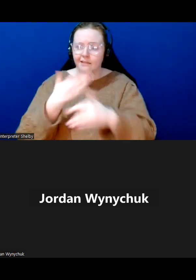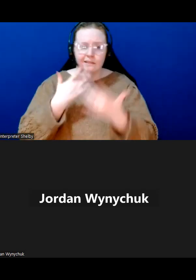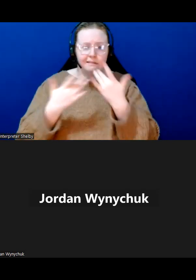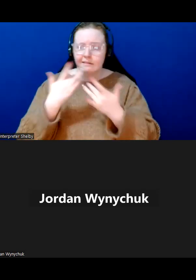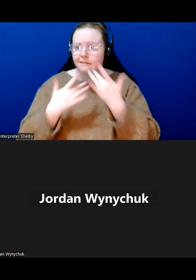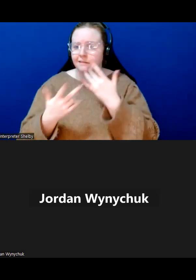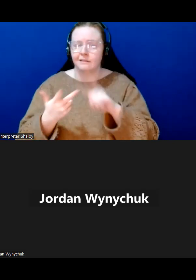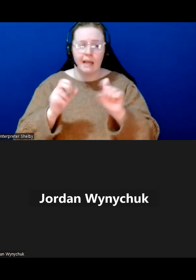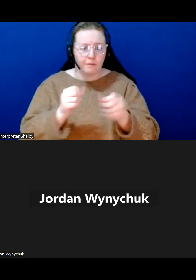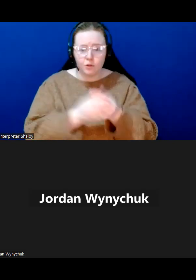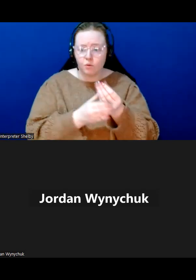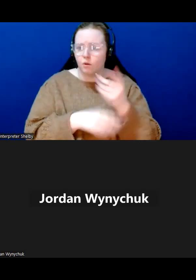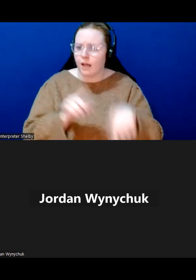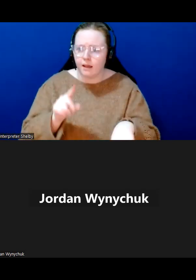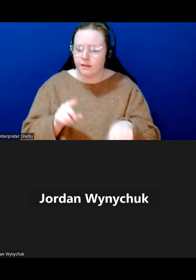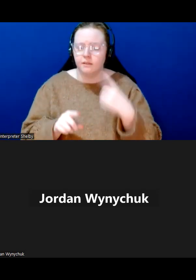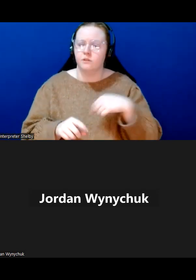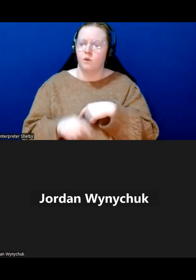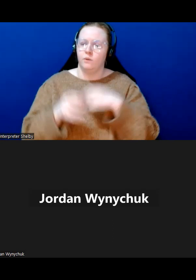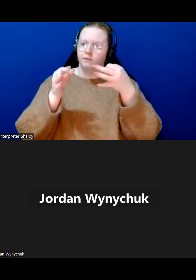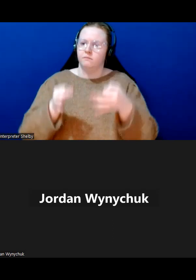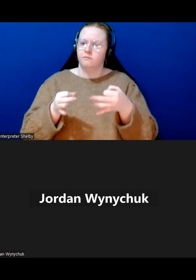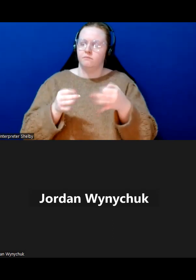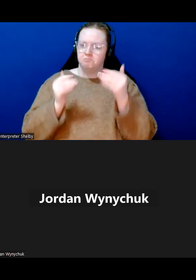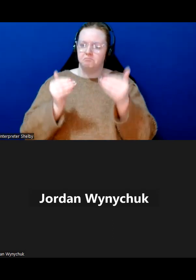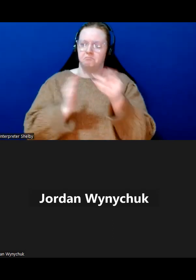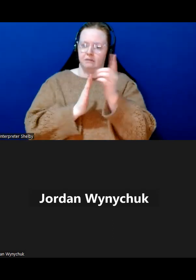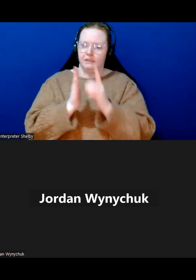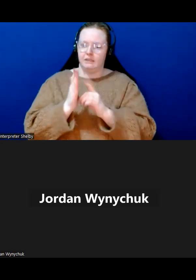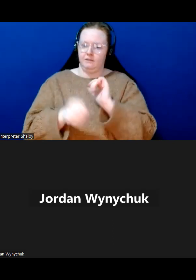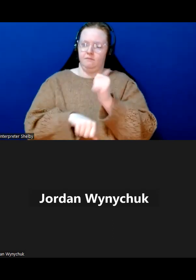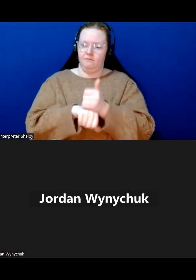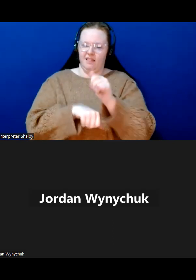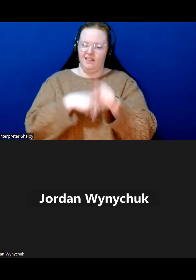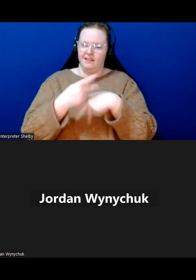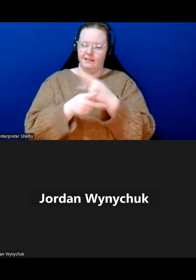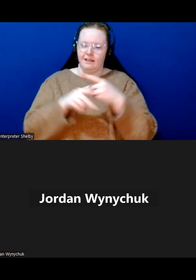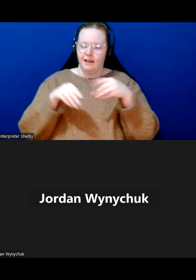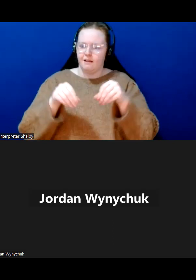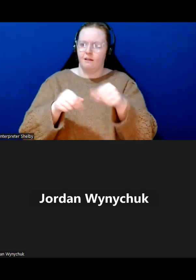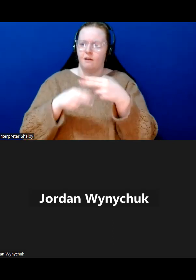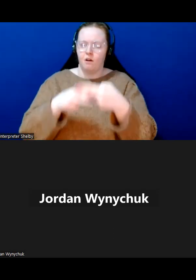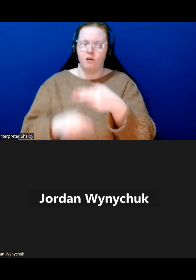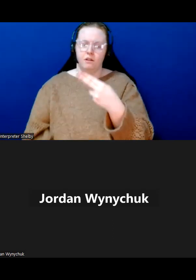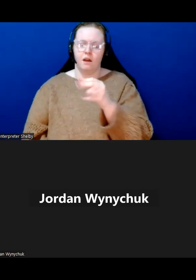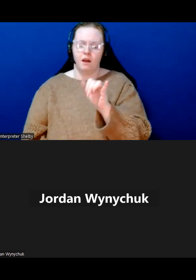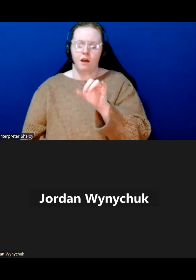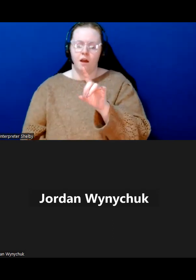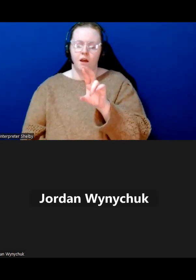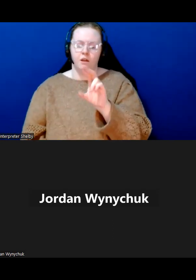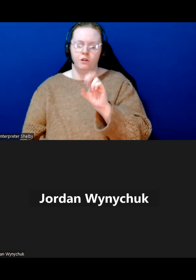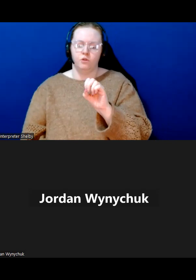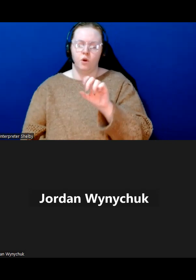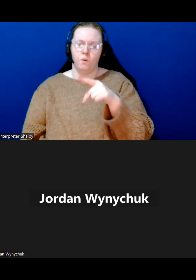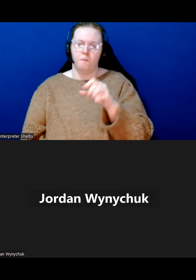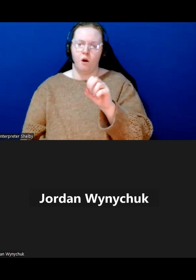traditional methods. So we decided to design a hydroponic garden that could allow people to grow fresh produce no matter where